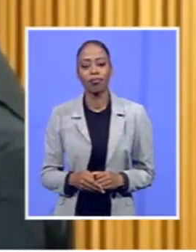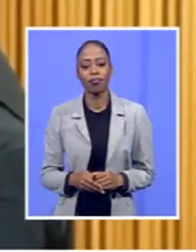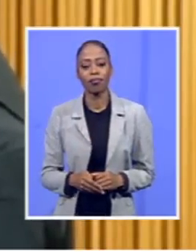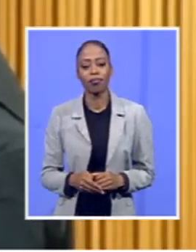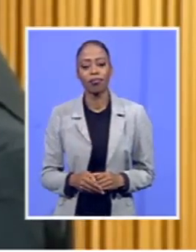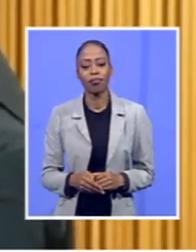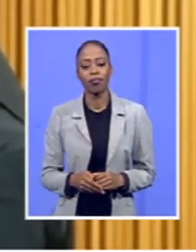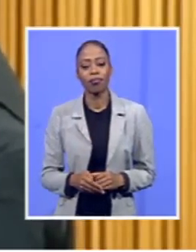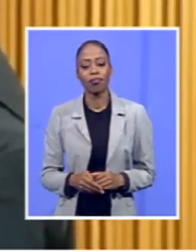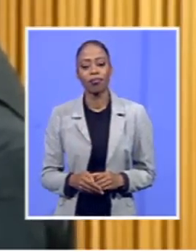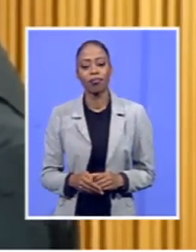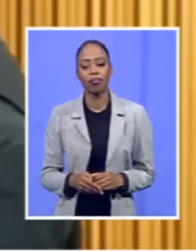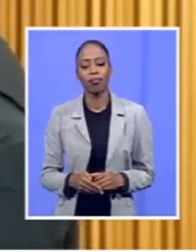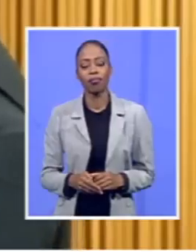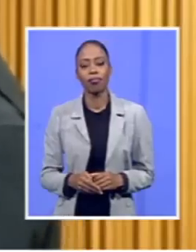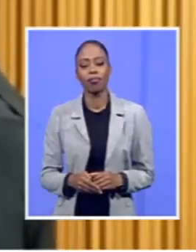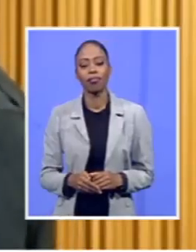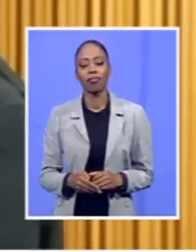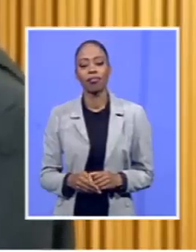seems to be that